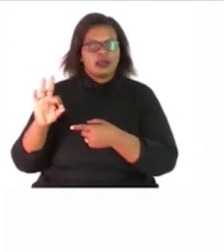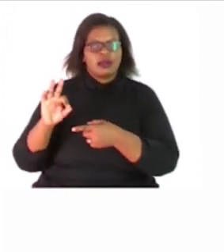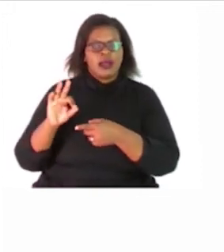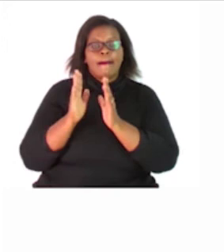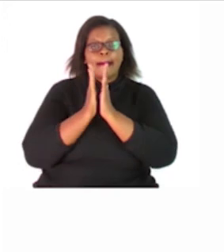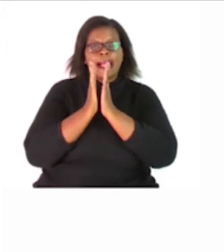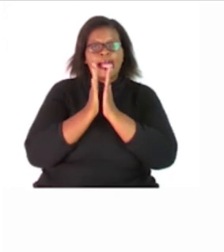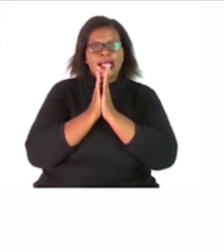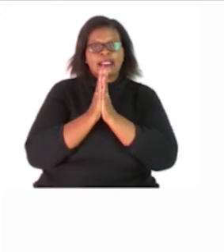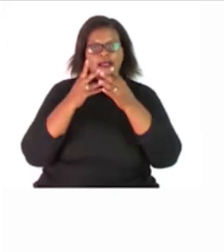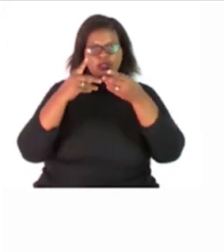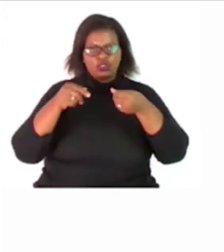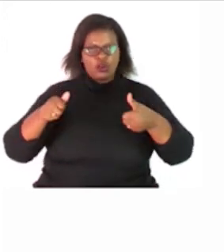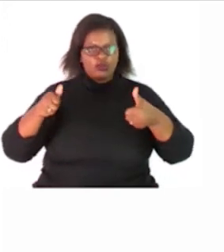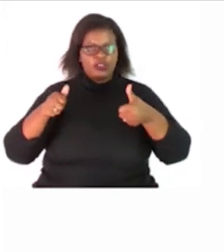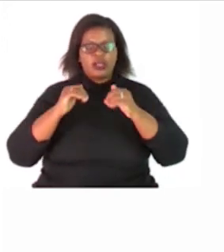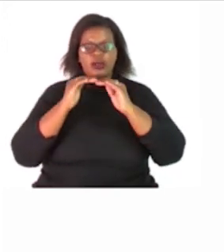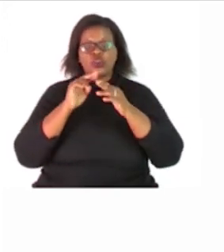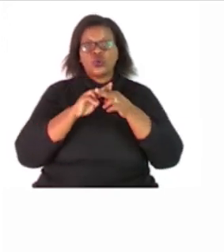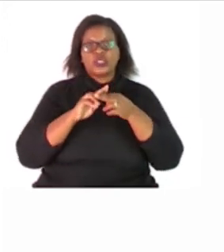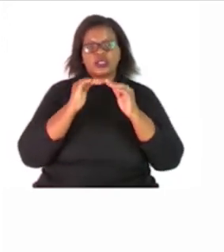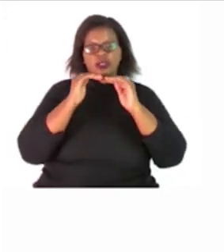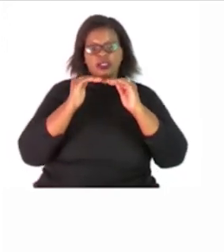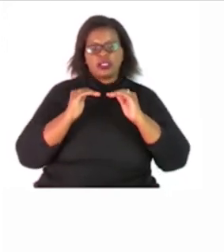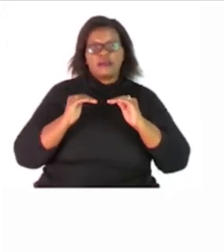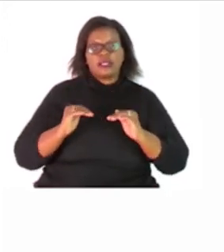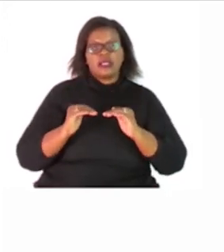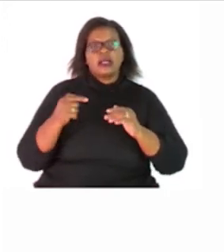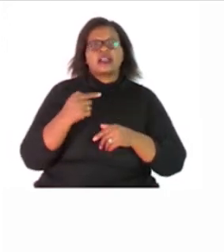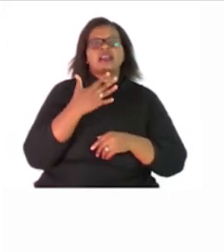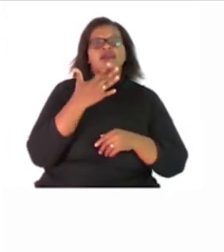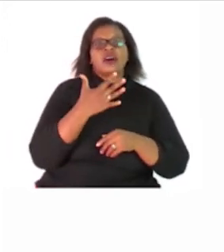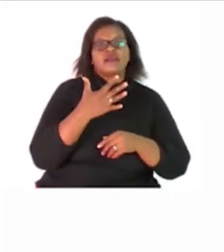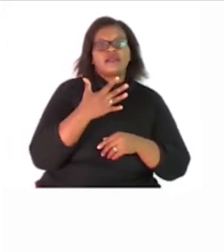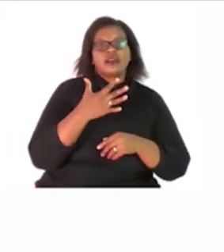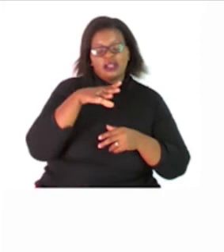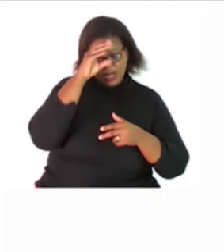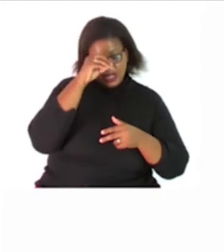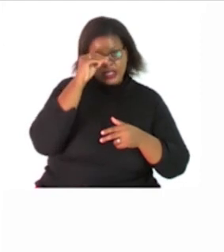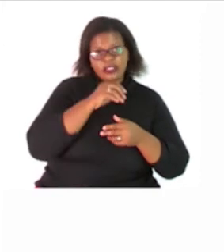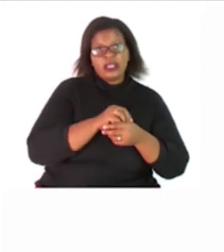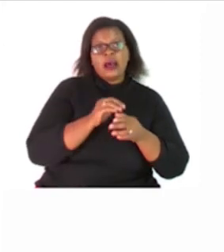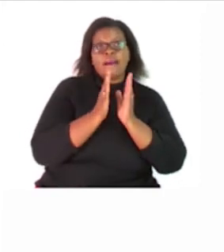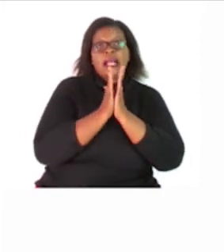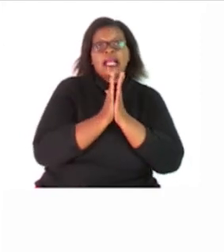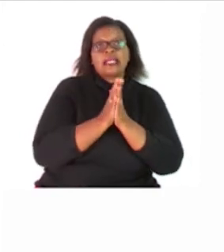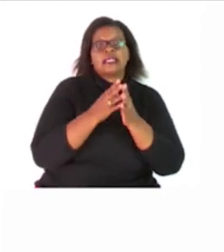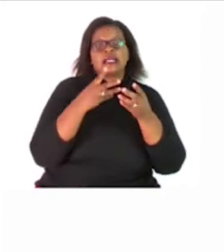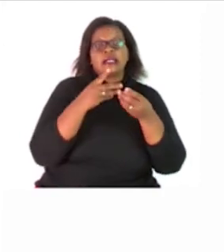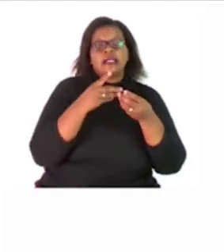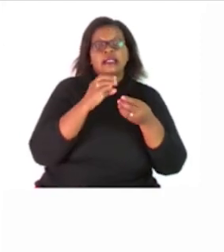and girls, work it out step by step. The grade 5 learners, please work out